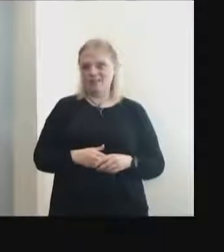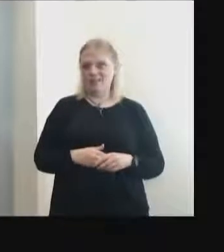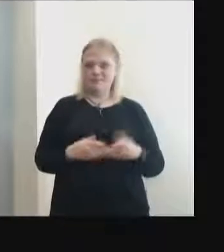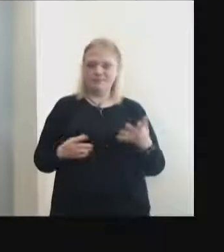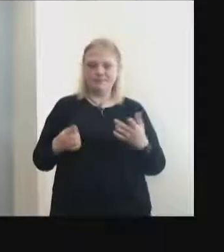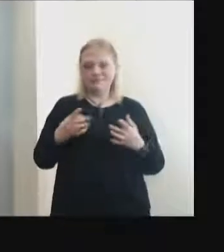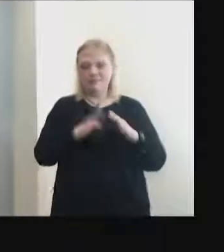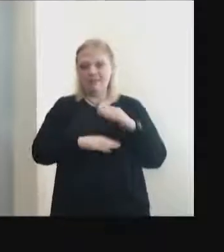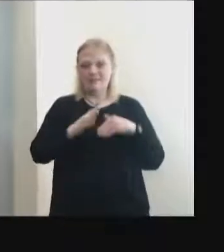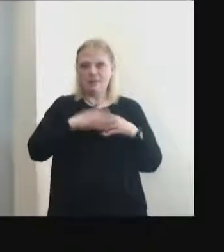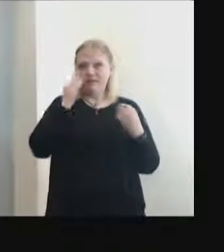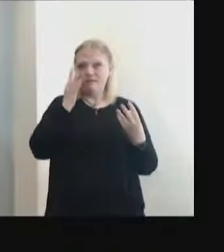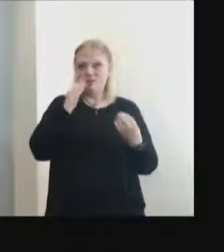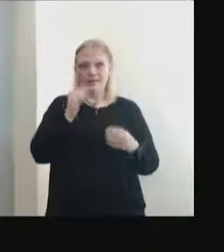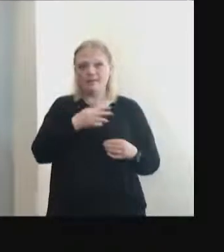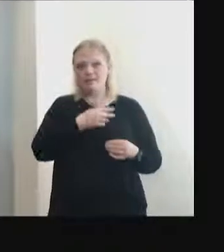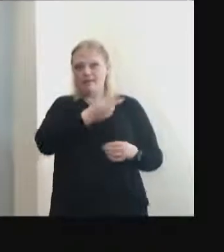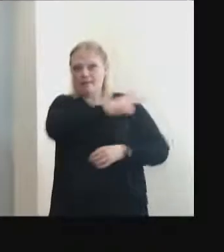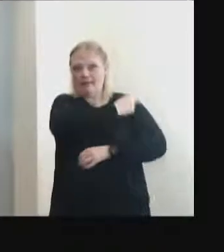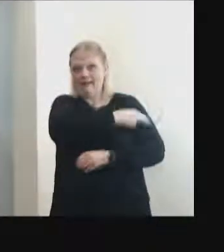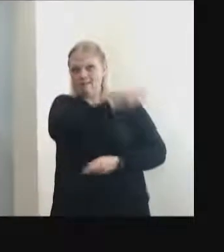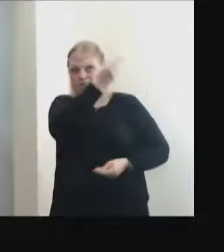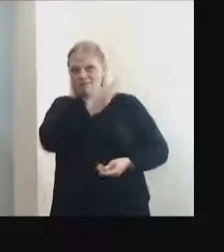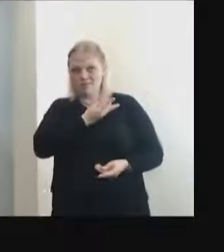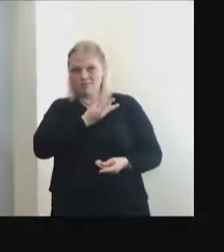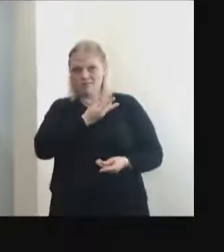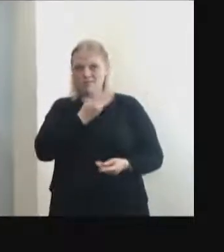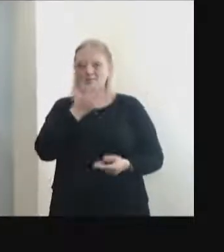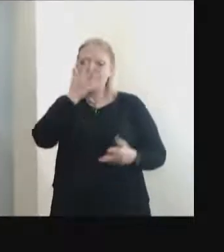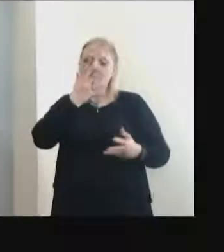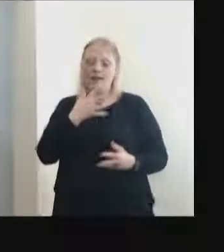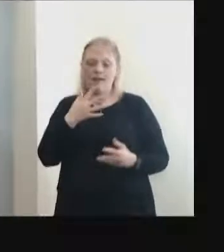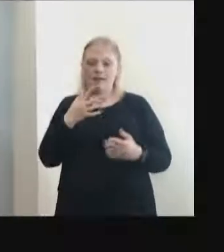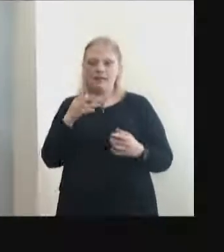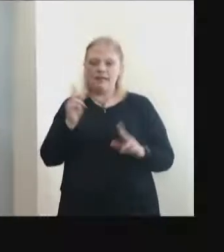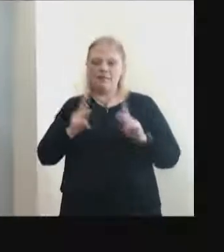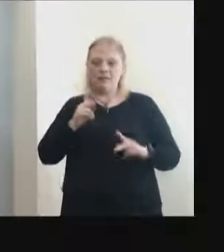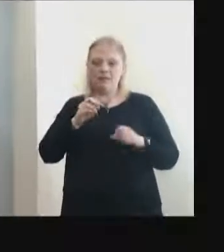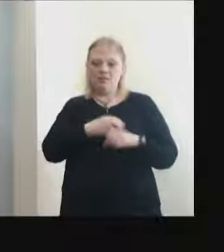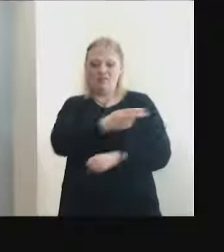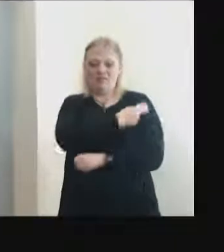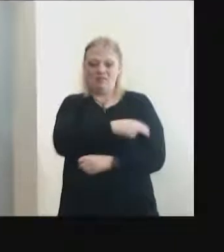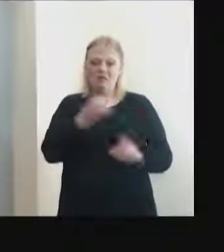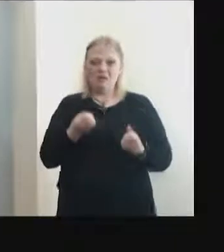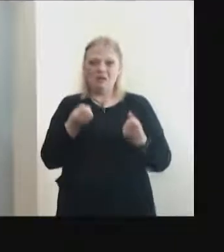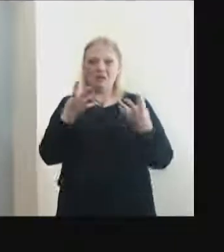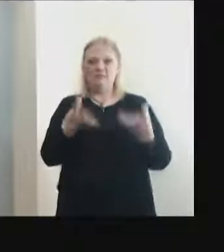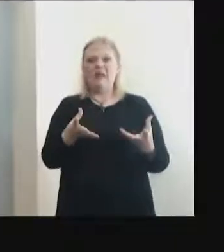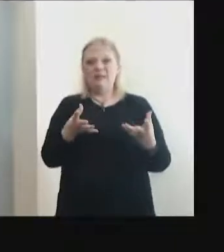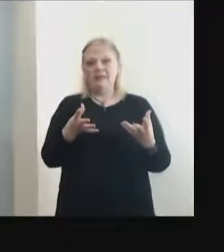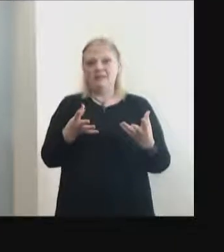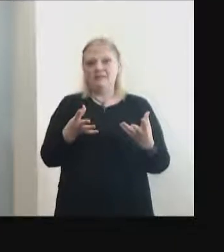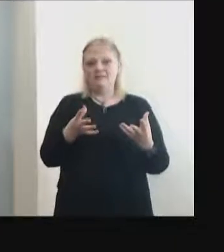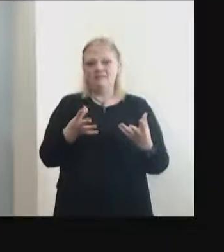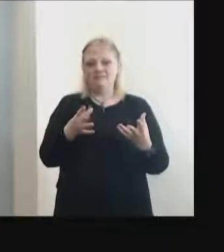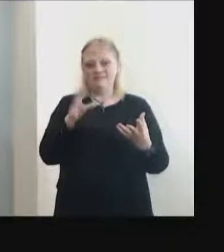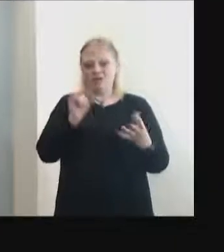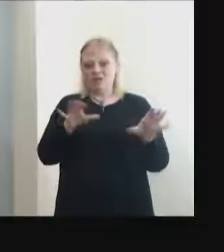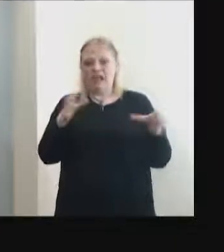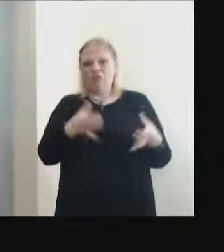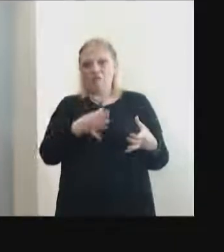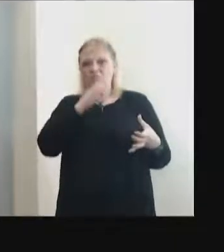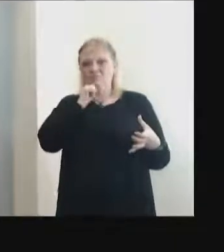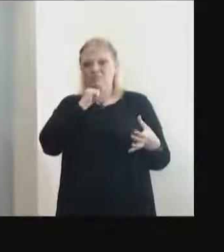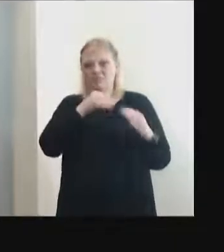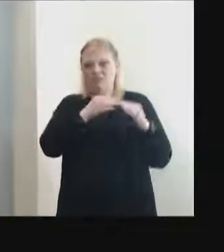based on the information we're hearing from hospitals, I'm sad to say that the individuals that are in hospitals, a lot of them are in this under 50 age category. And I'm